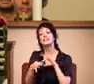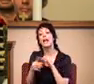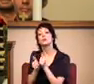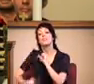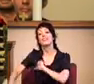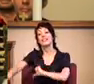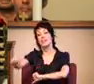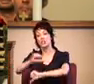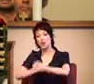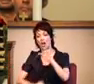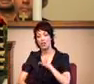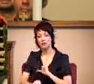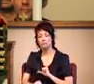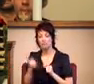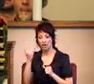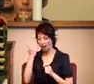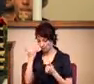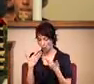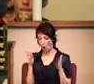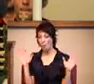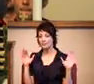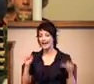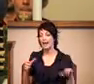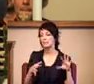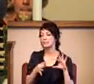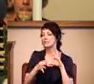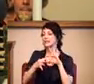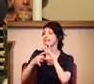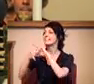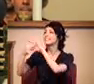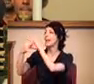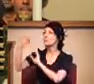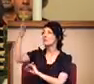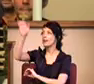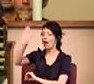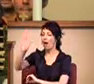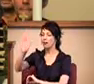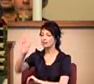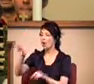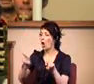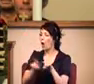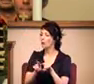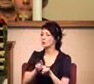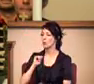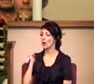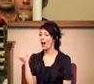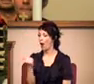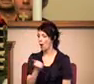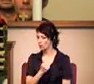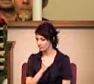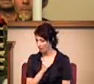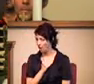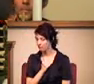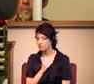it to happen, connect with God as well as ourselves. Amen?